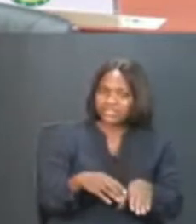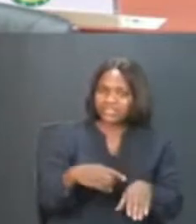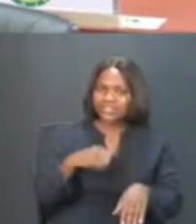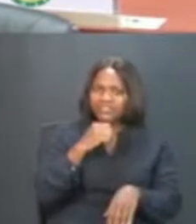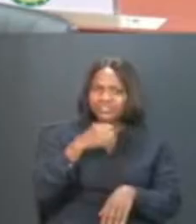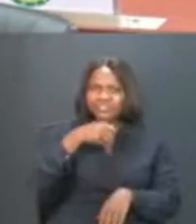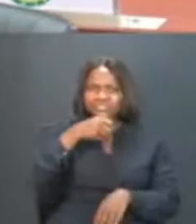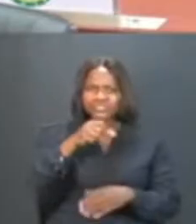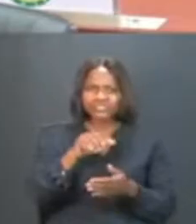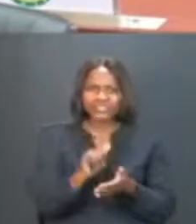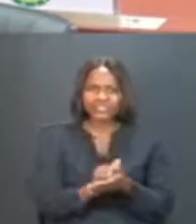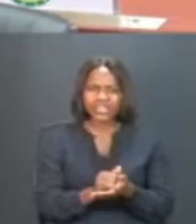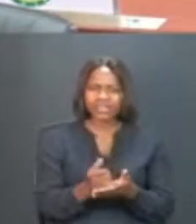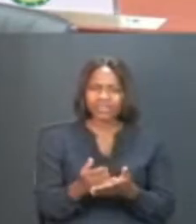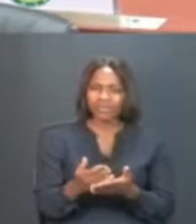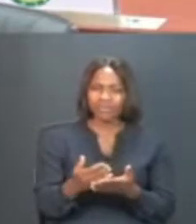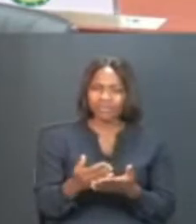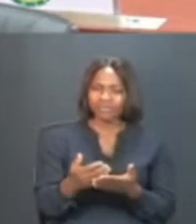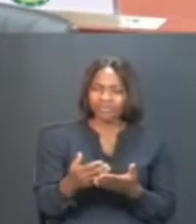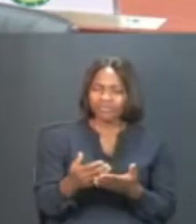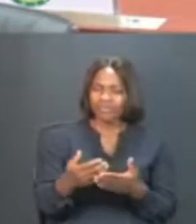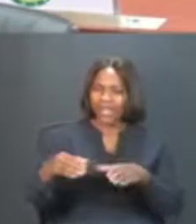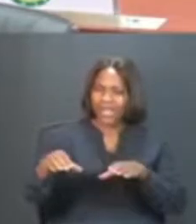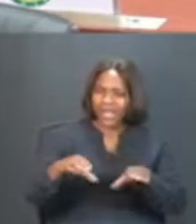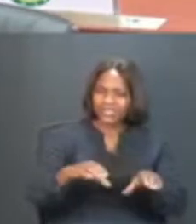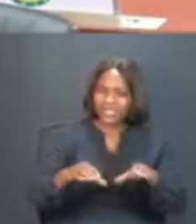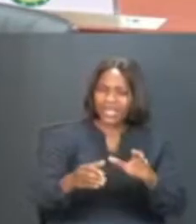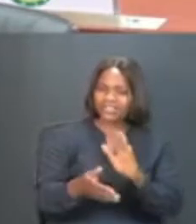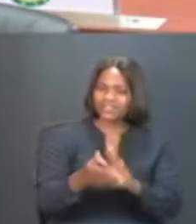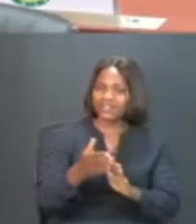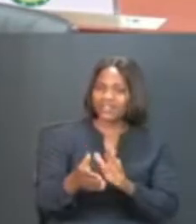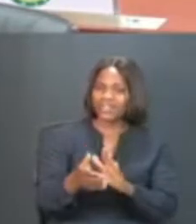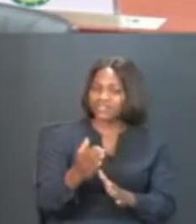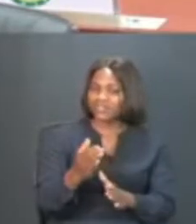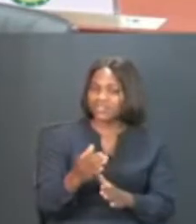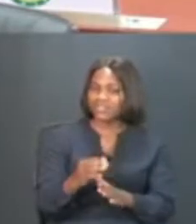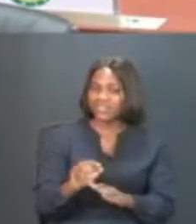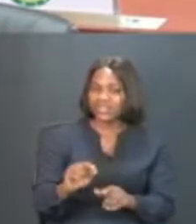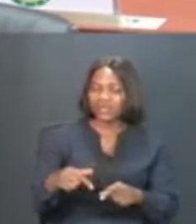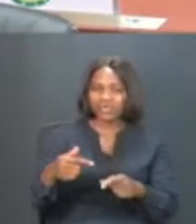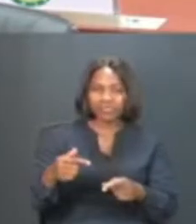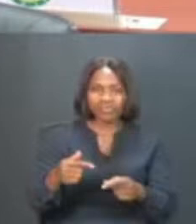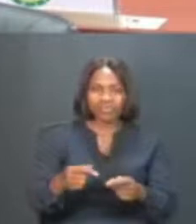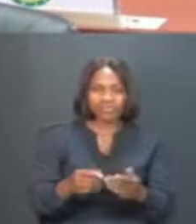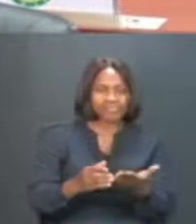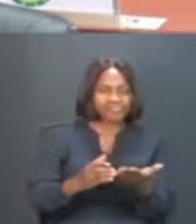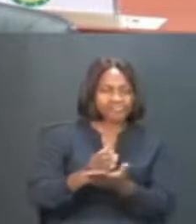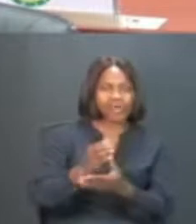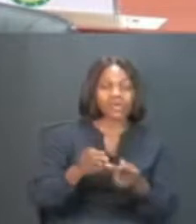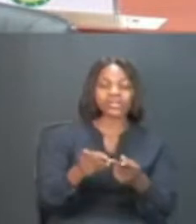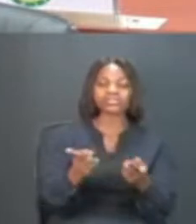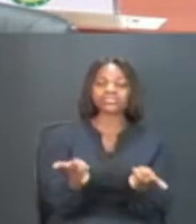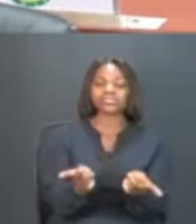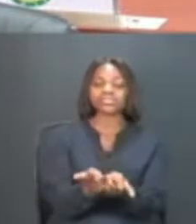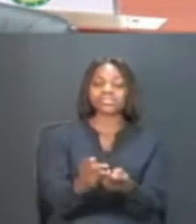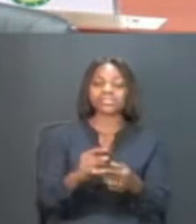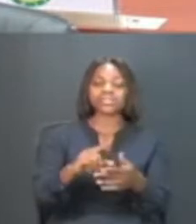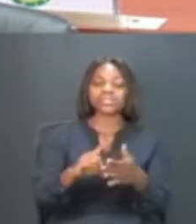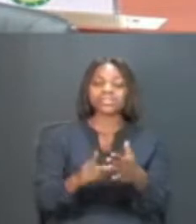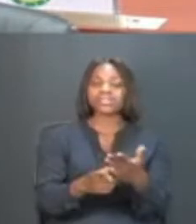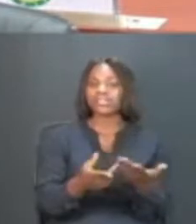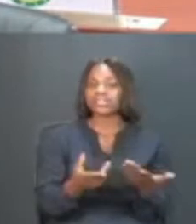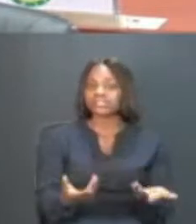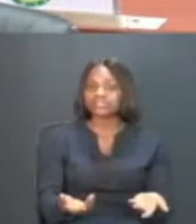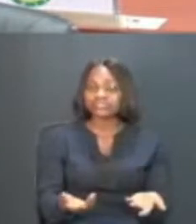that the action is immediate and to the needed places, everything will continue to be in